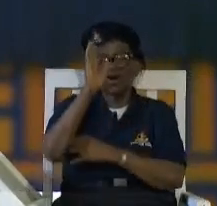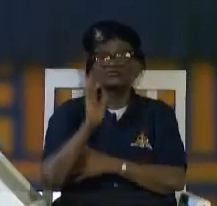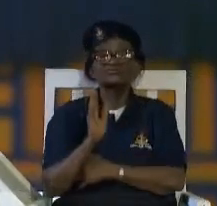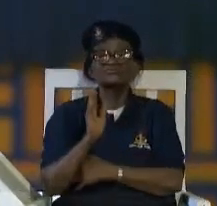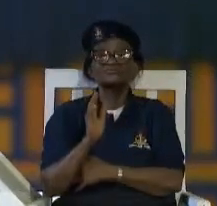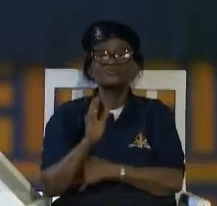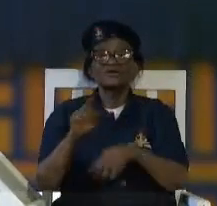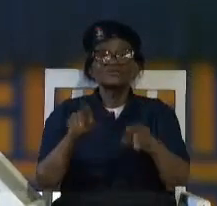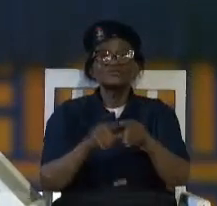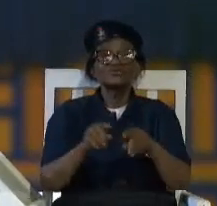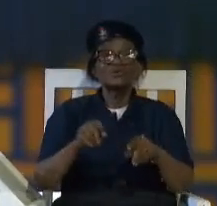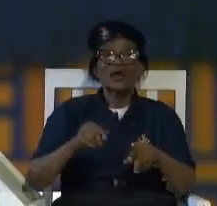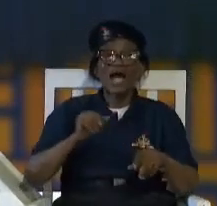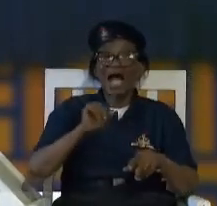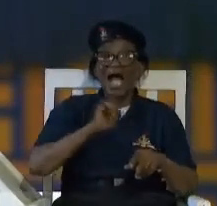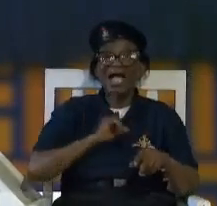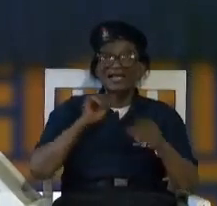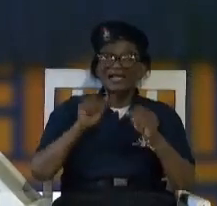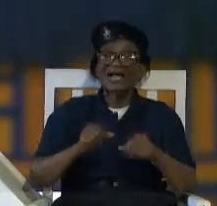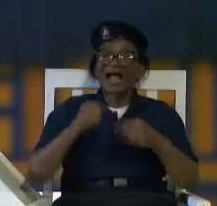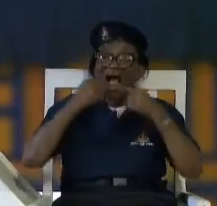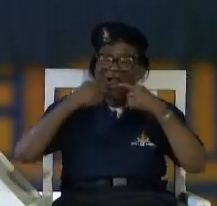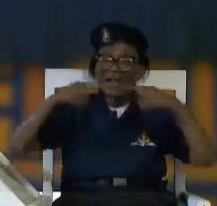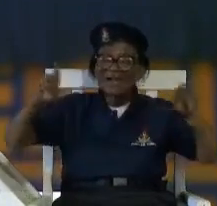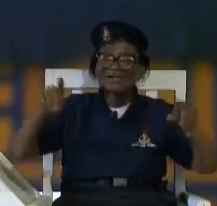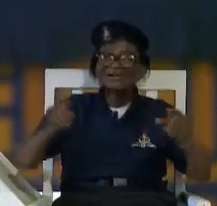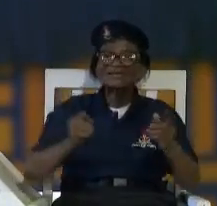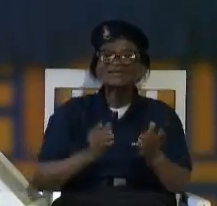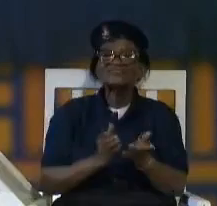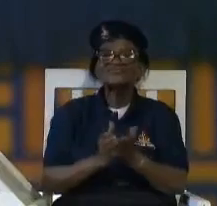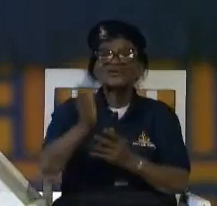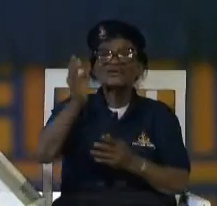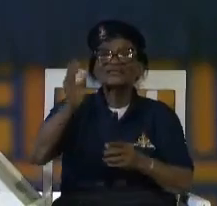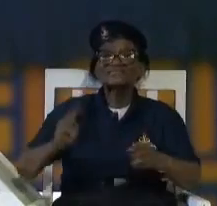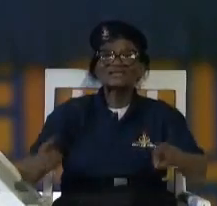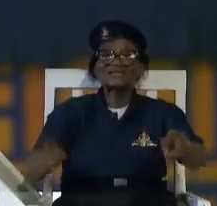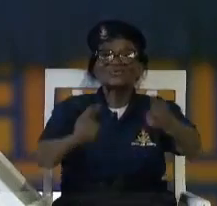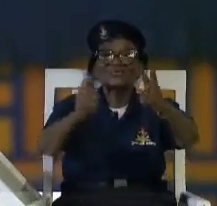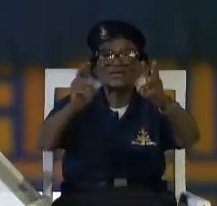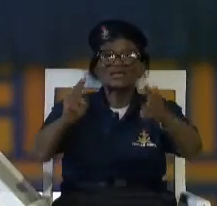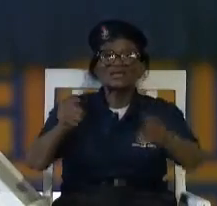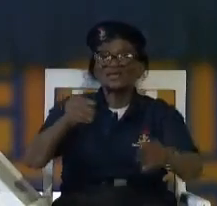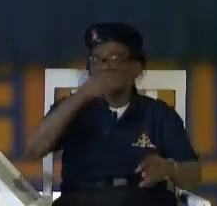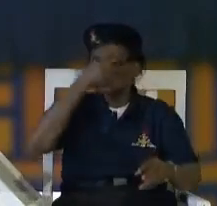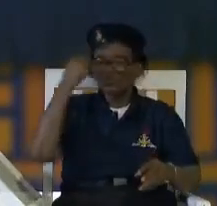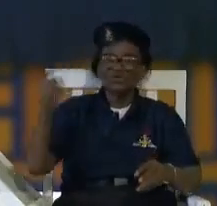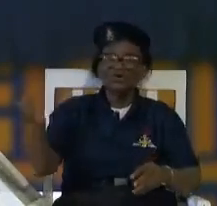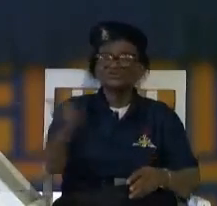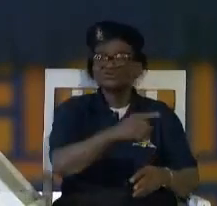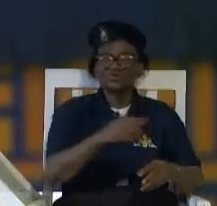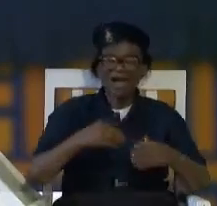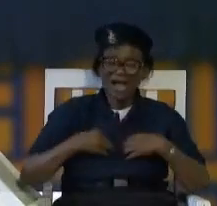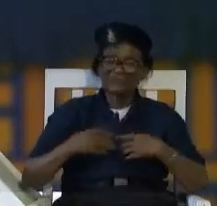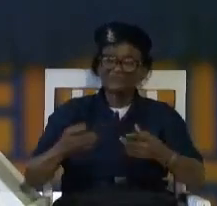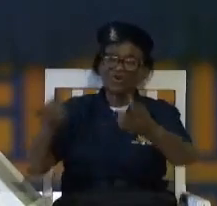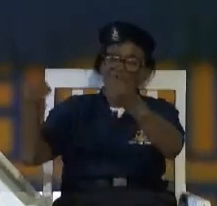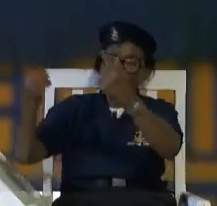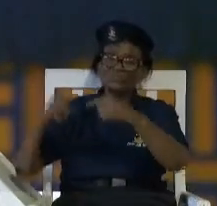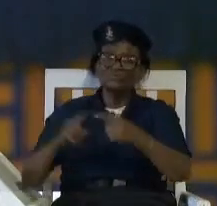And so I can decree straight away, because we have come to this year's convention